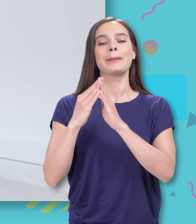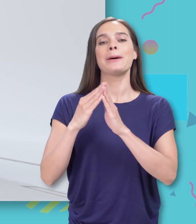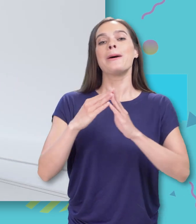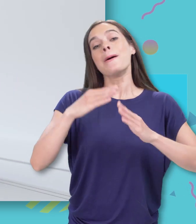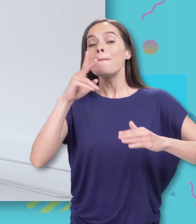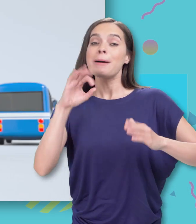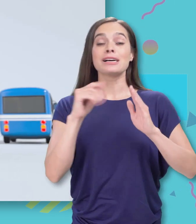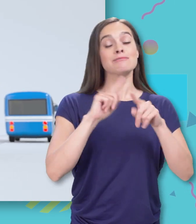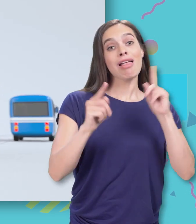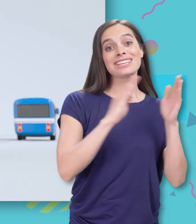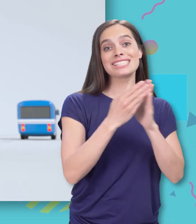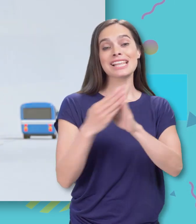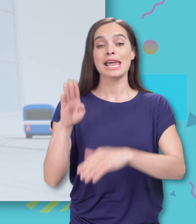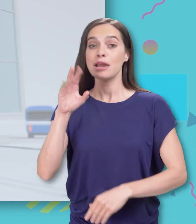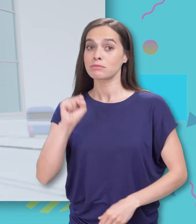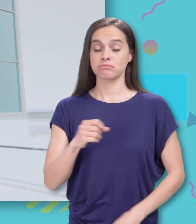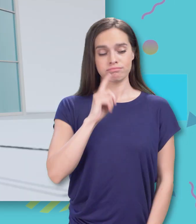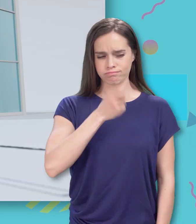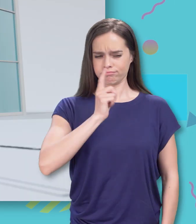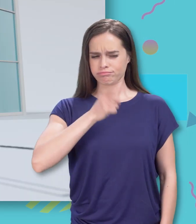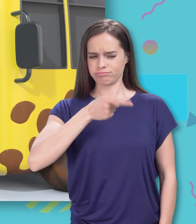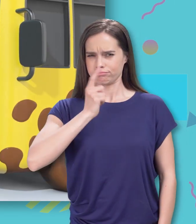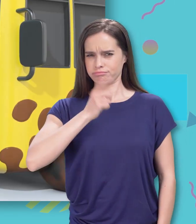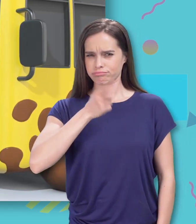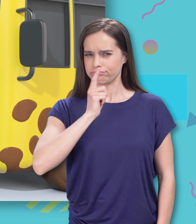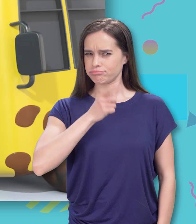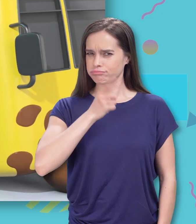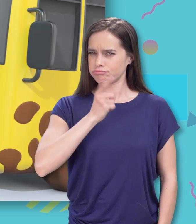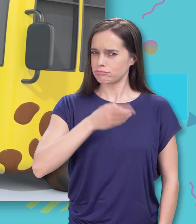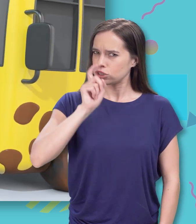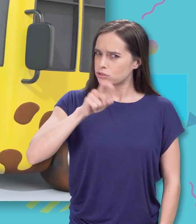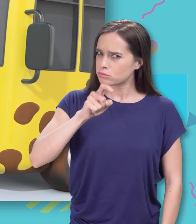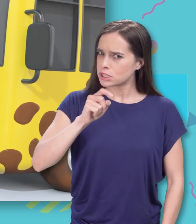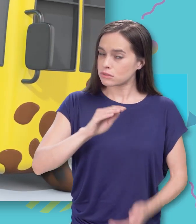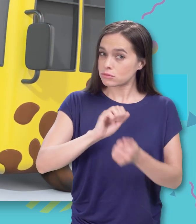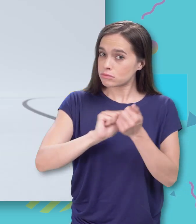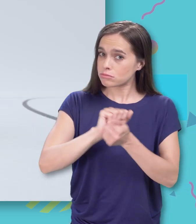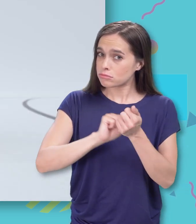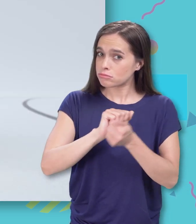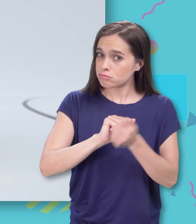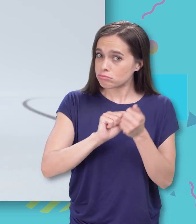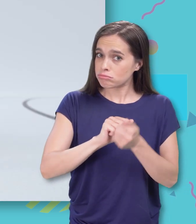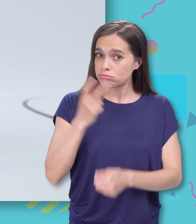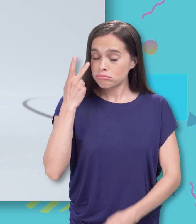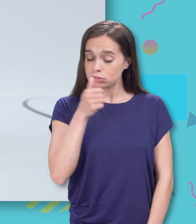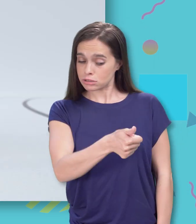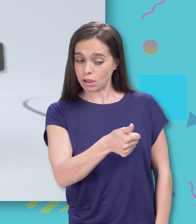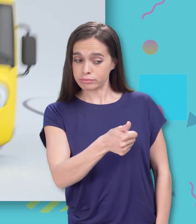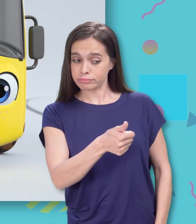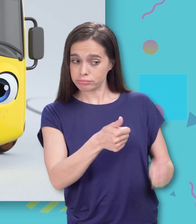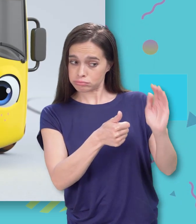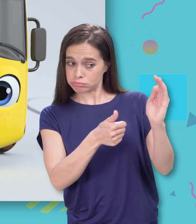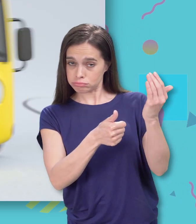to disapprove of a muddy little Buster the bus. Buster, can you see yourself reflected in